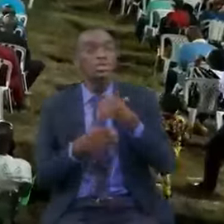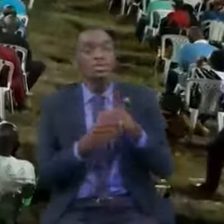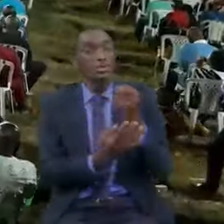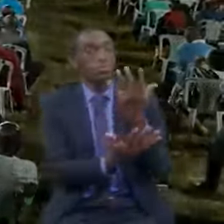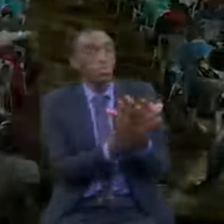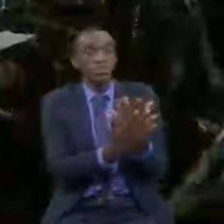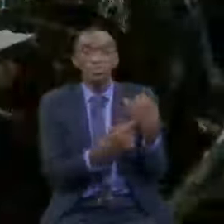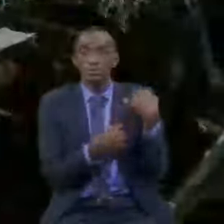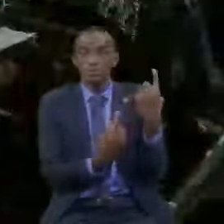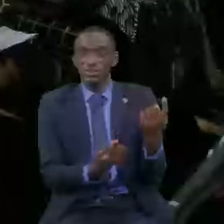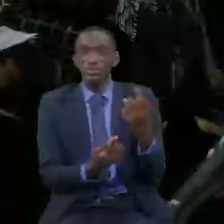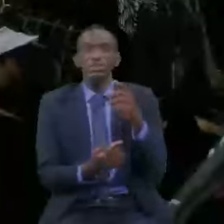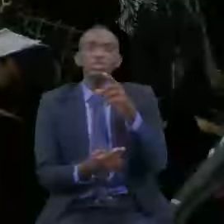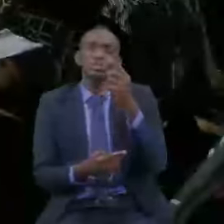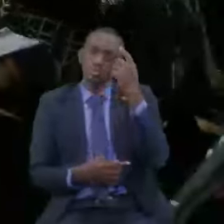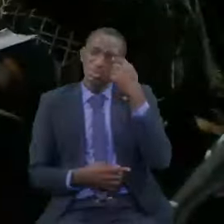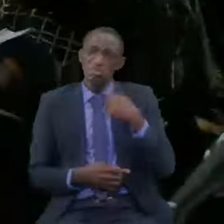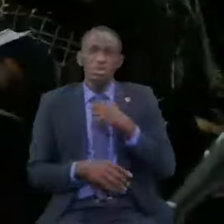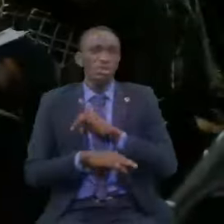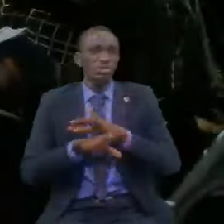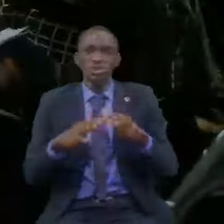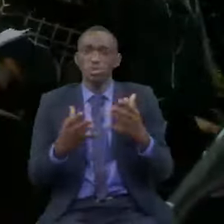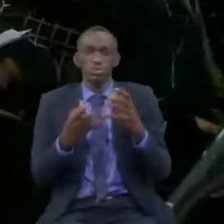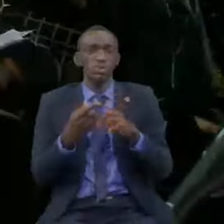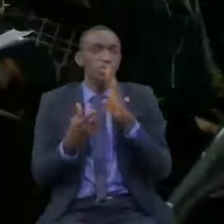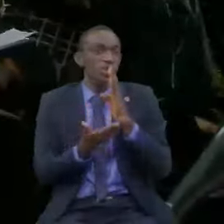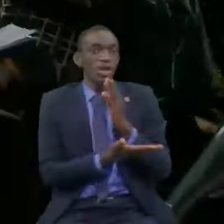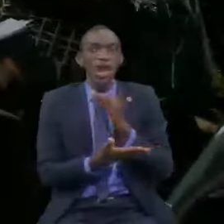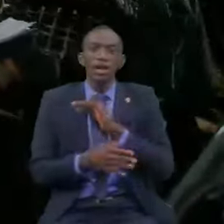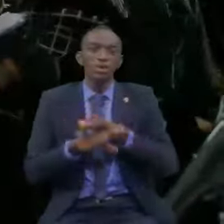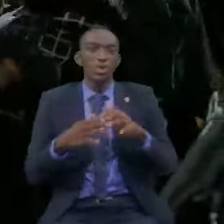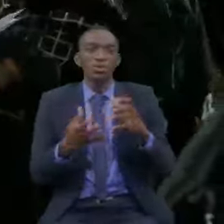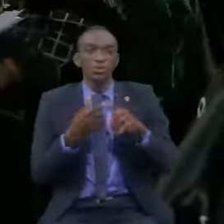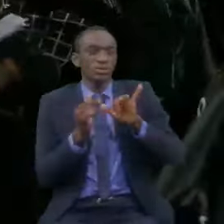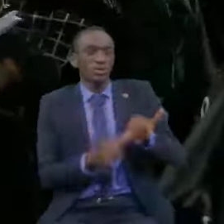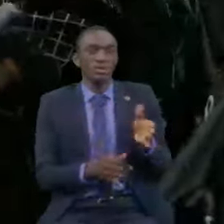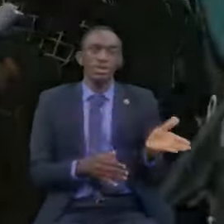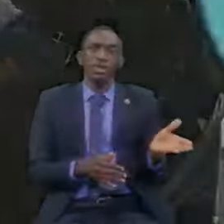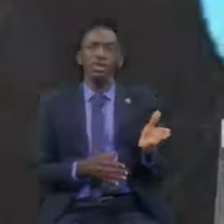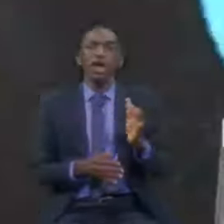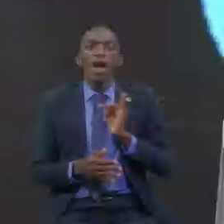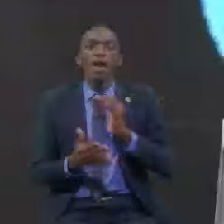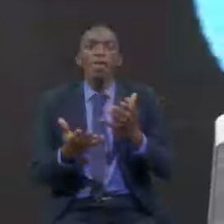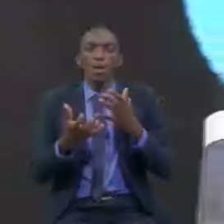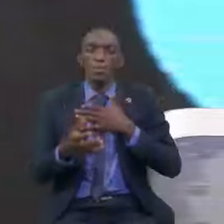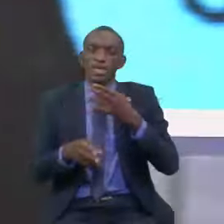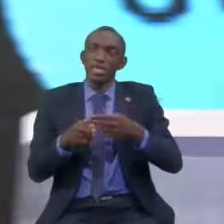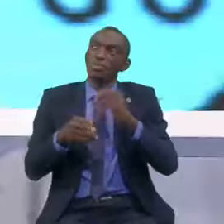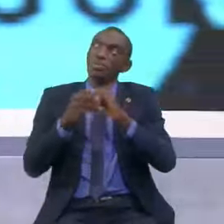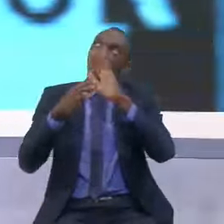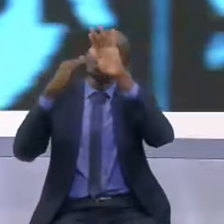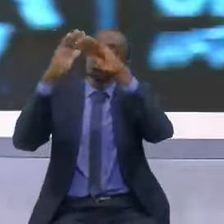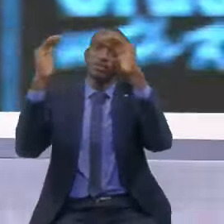want to be here. I don't want to stay there. I want my name in heaven. The